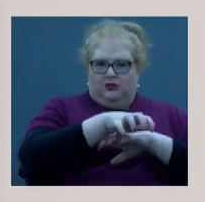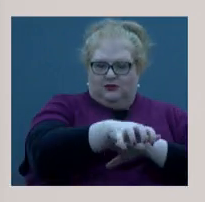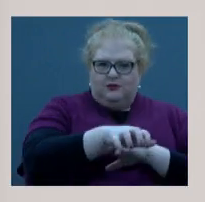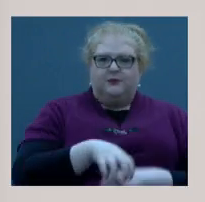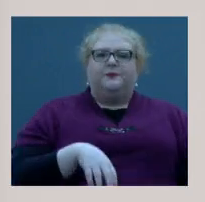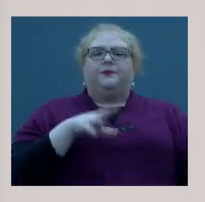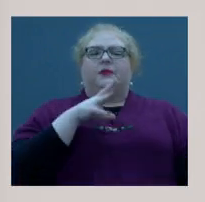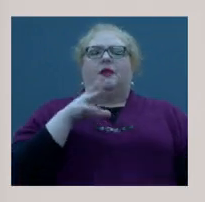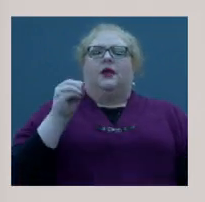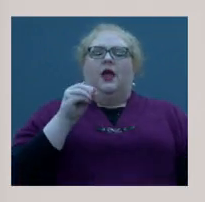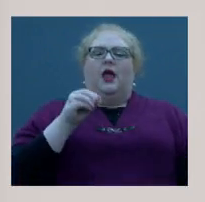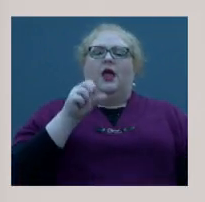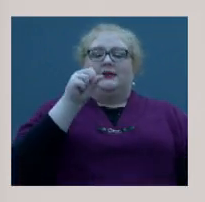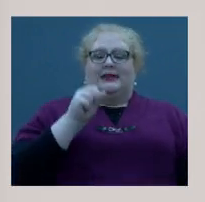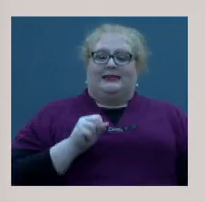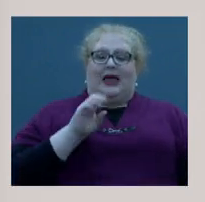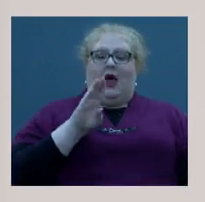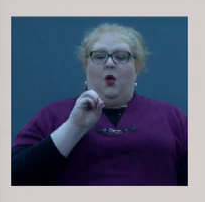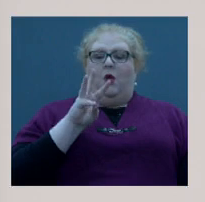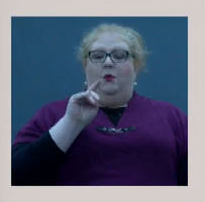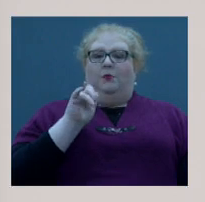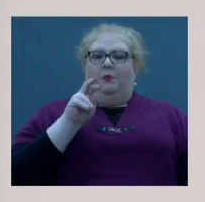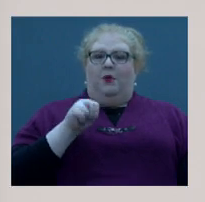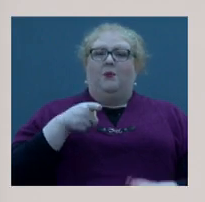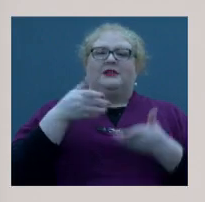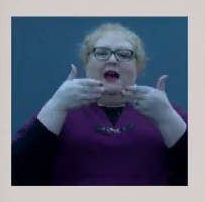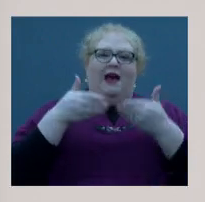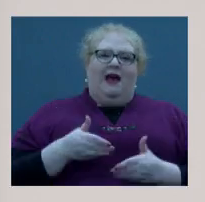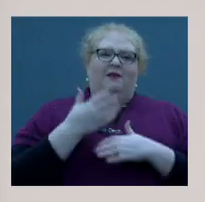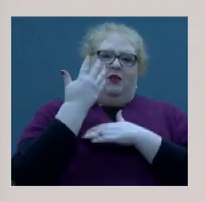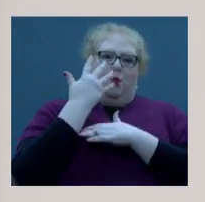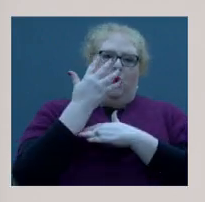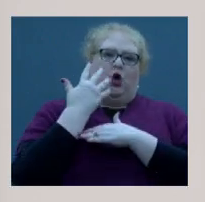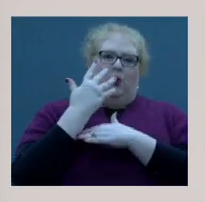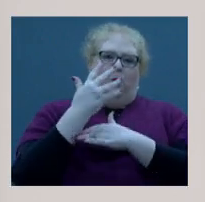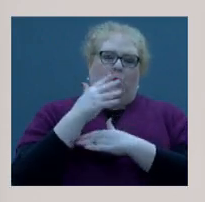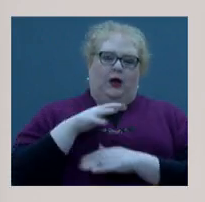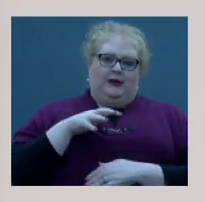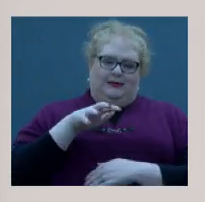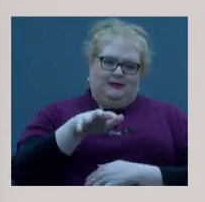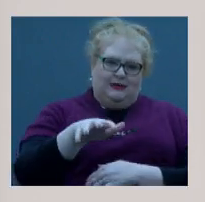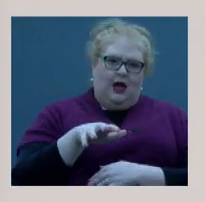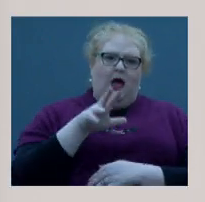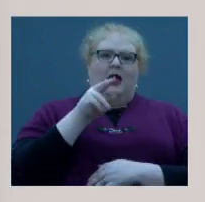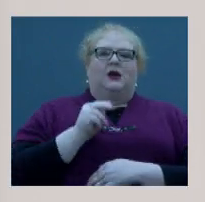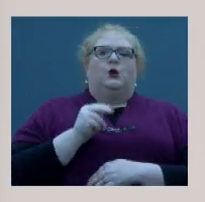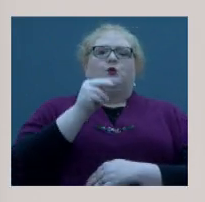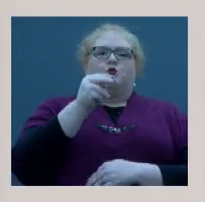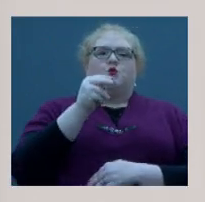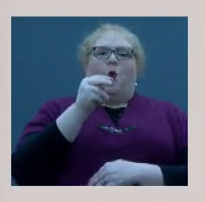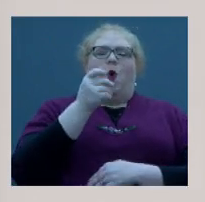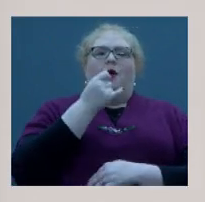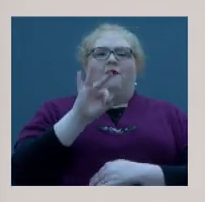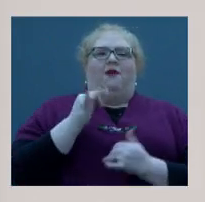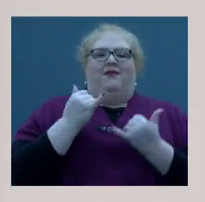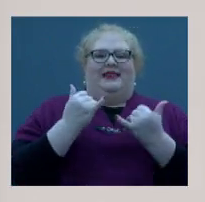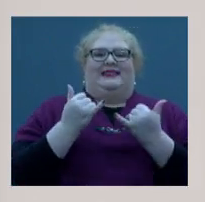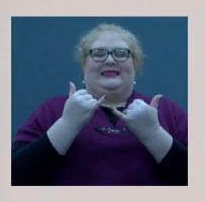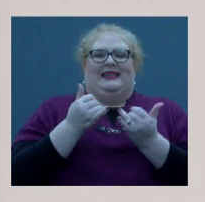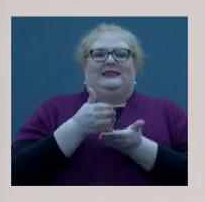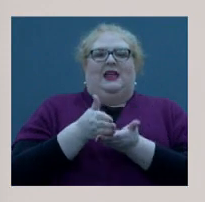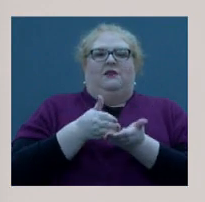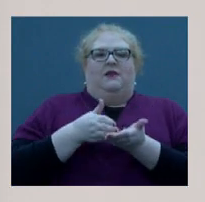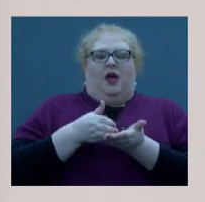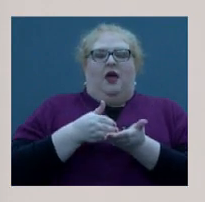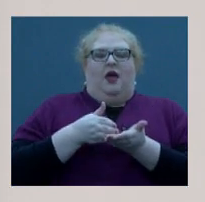this is on South Bowman Road. It is a heavily wooded site. It is just north of the existing phase